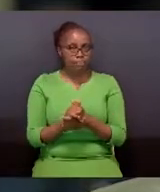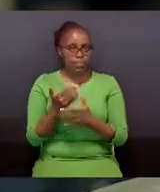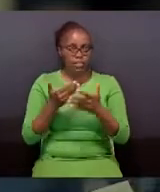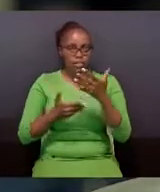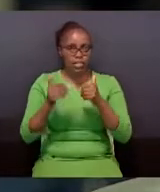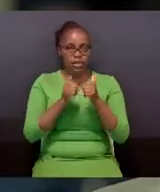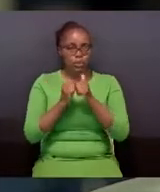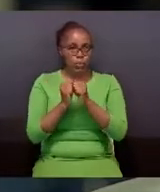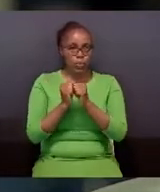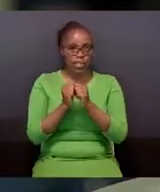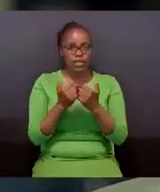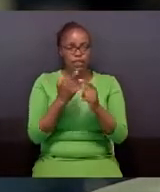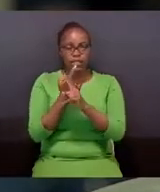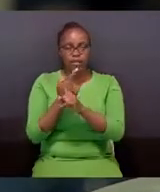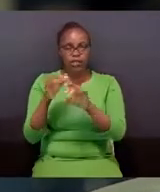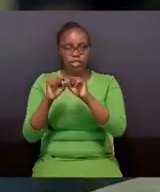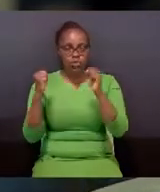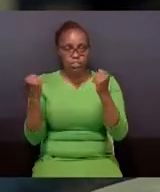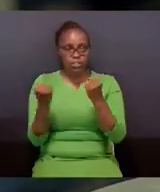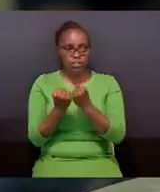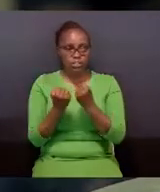interacting with, say, society,